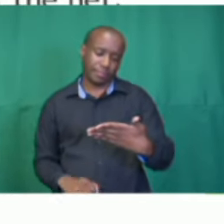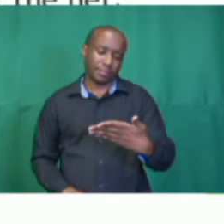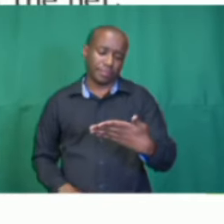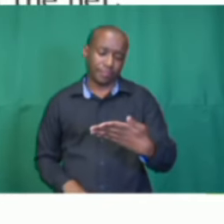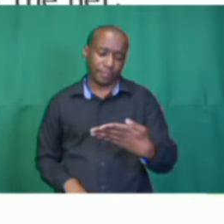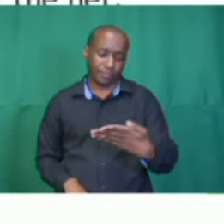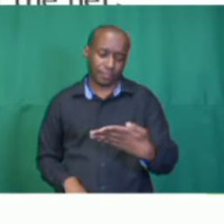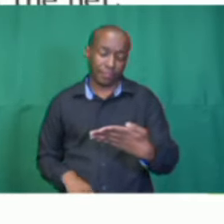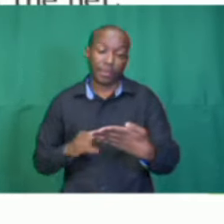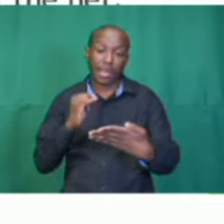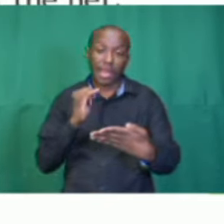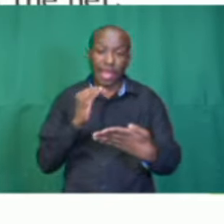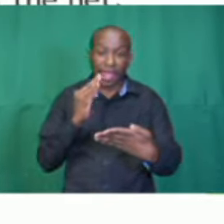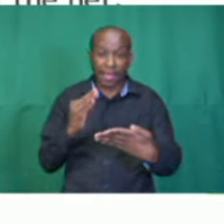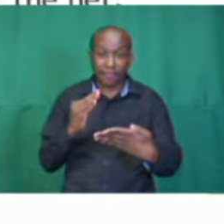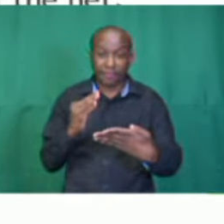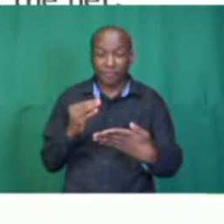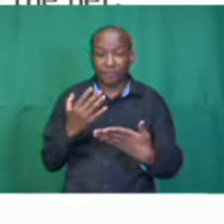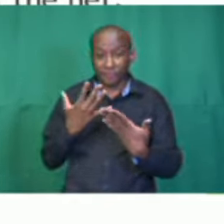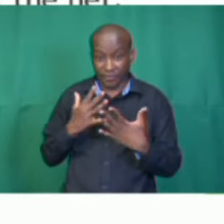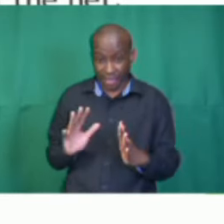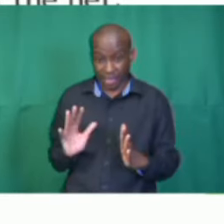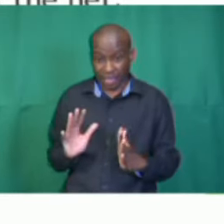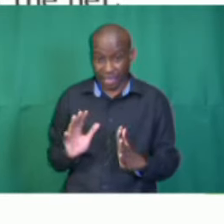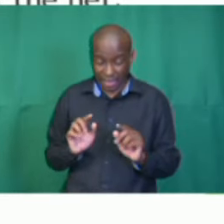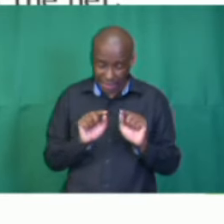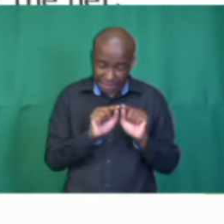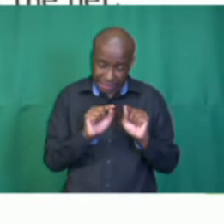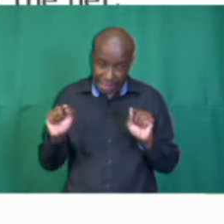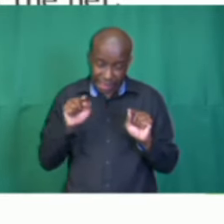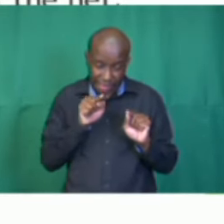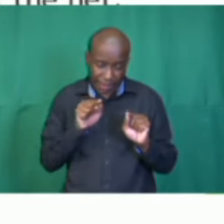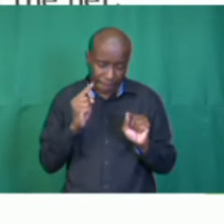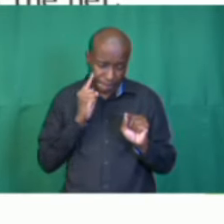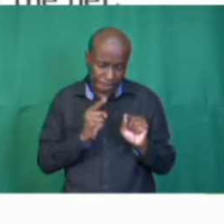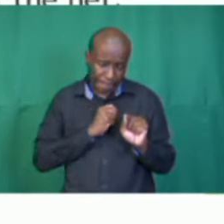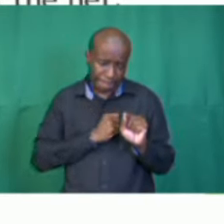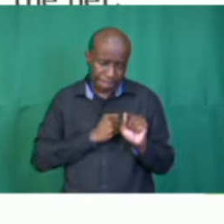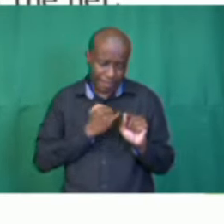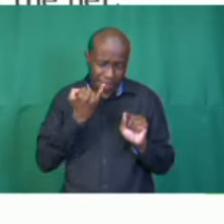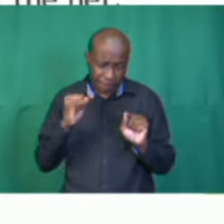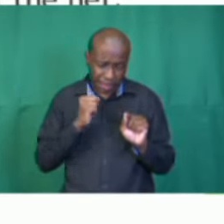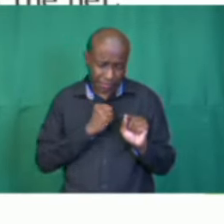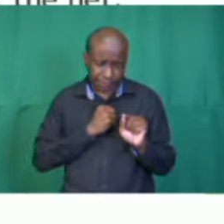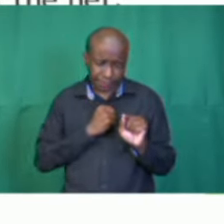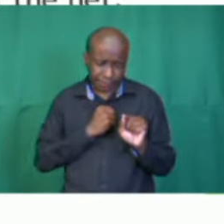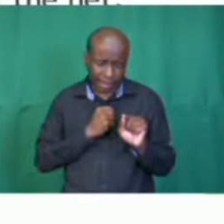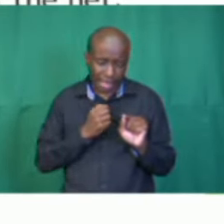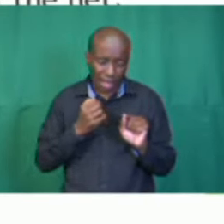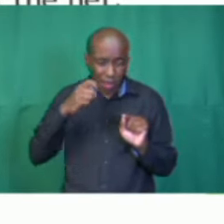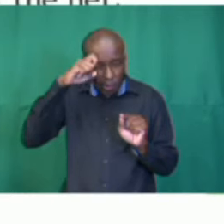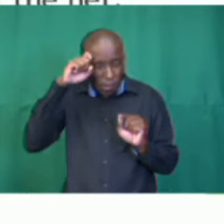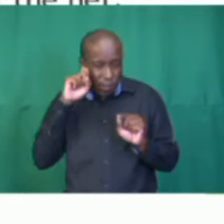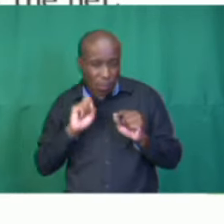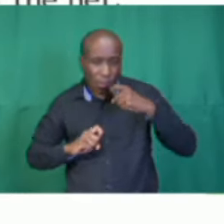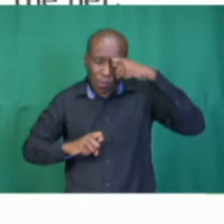ask, if you take a look at the first sentence, or maybe the first phrase, sweat ran down